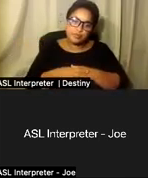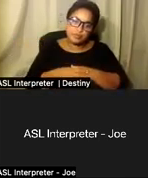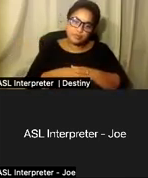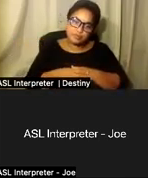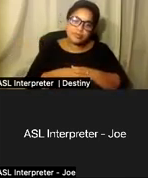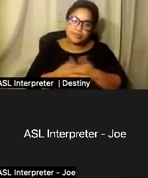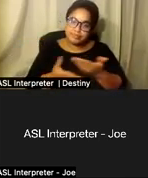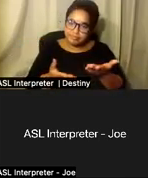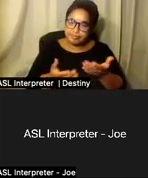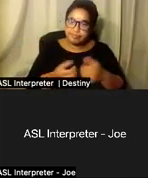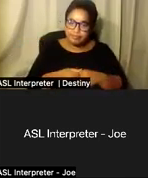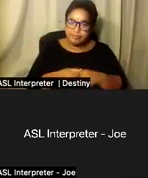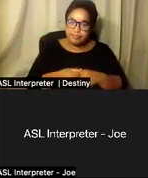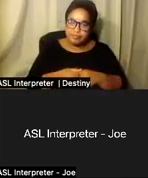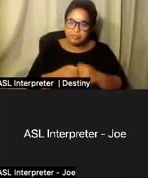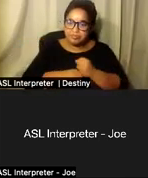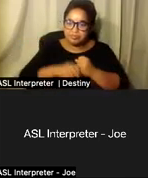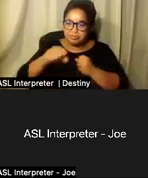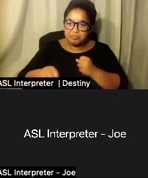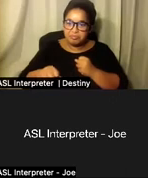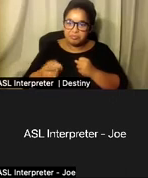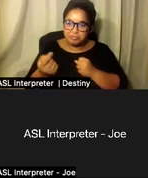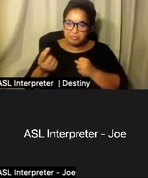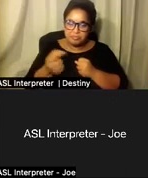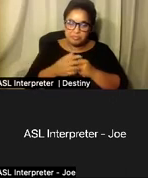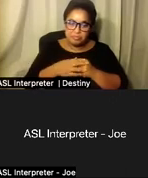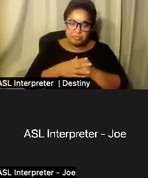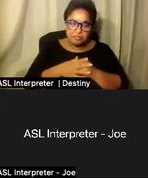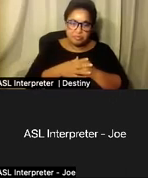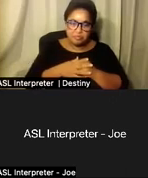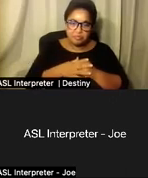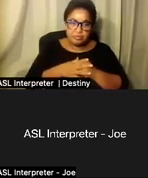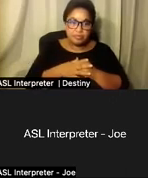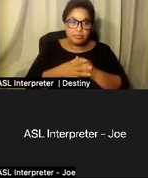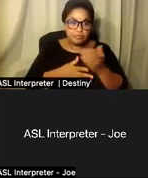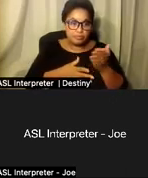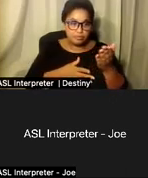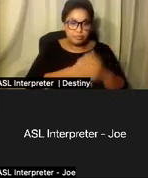have to extend this out a little bit. So now that we've done that,